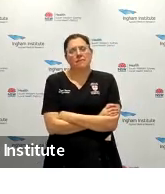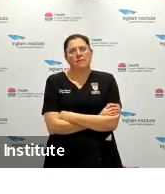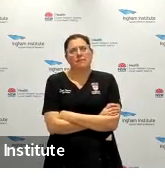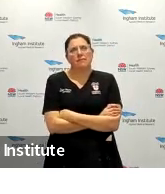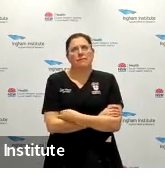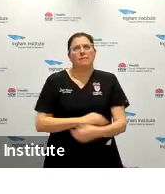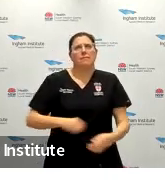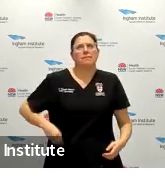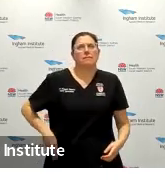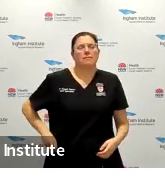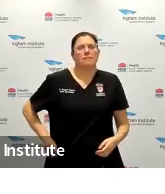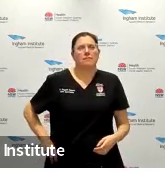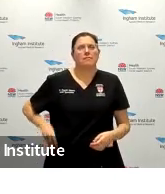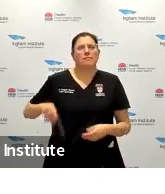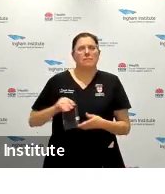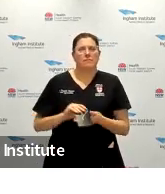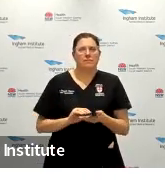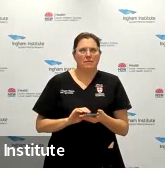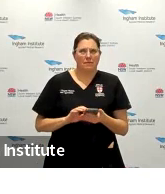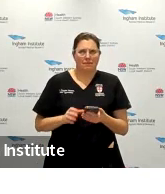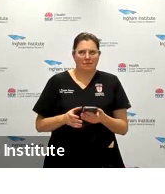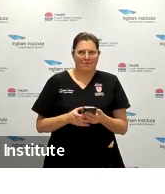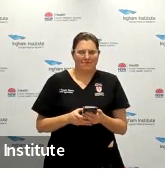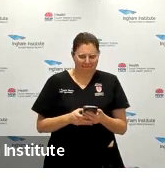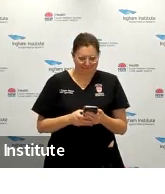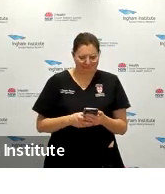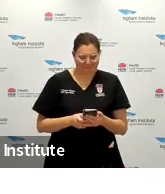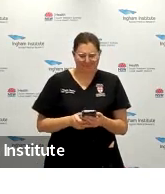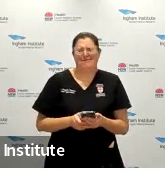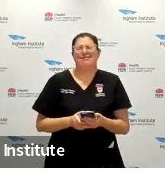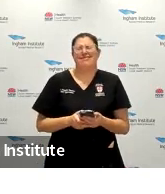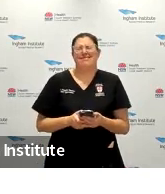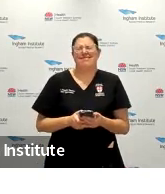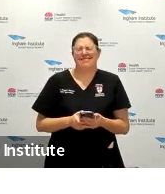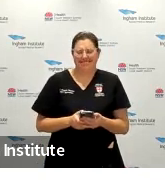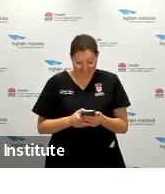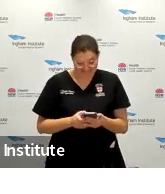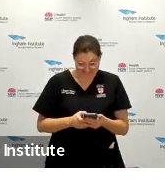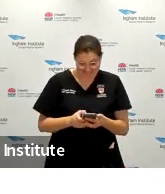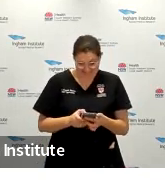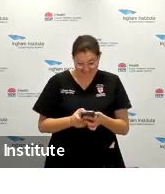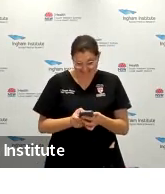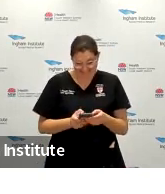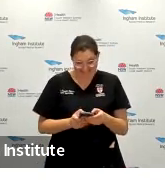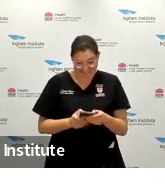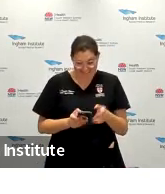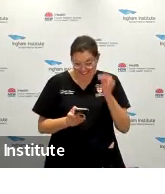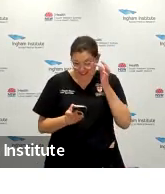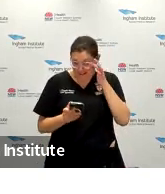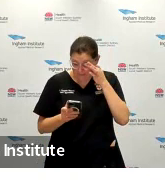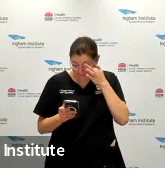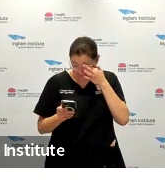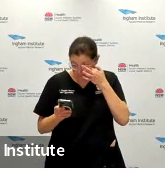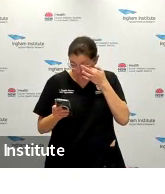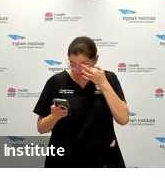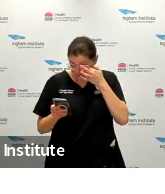this pathway, and it didn't work. But we did have a bingo moment. Dr. Makris, as part of her work, injected placental